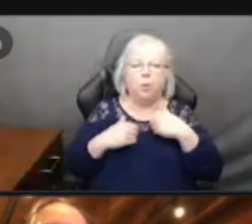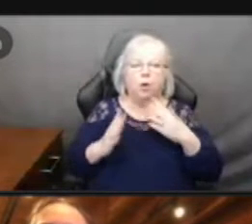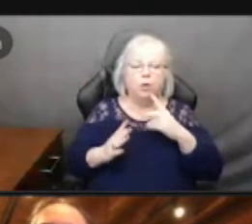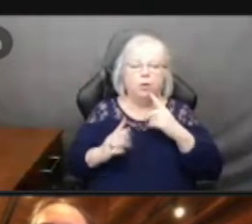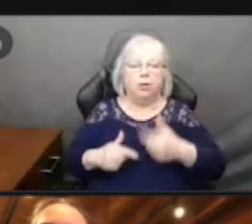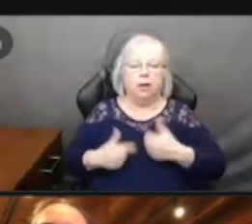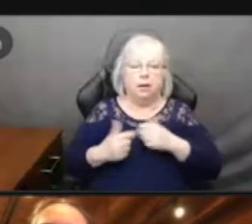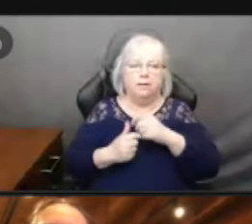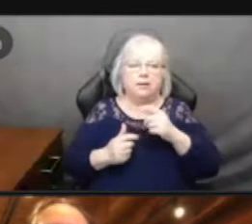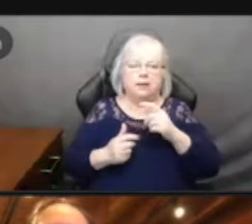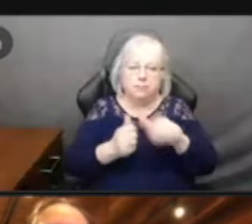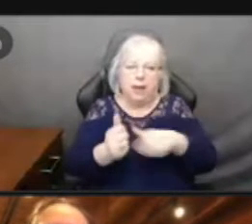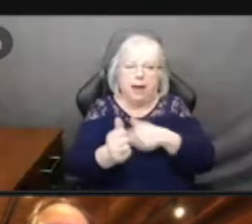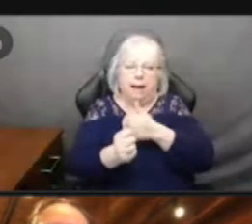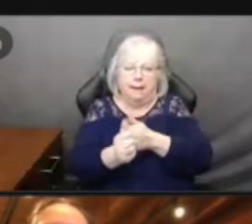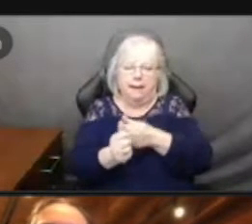directly